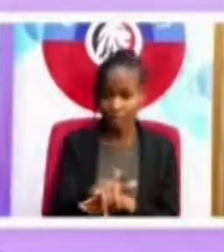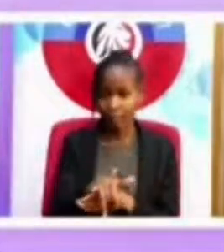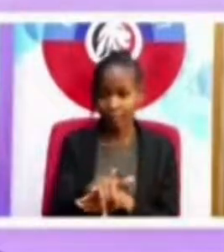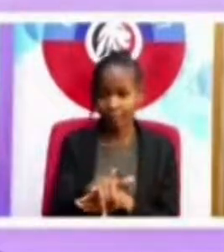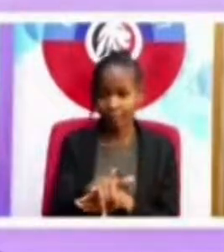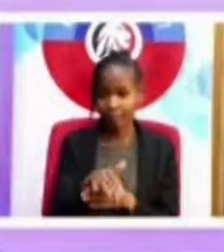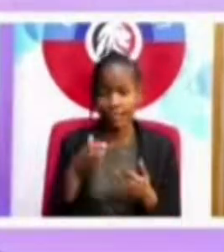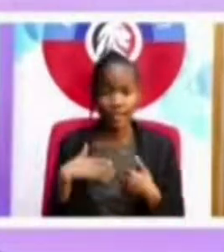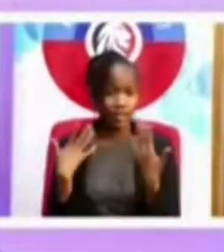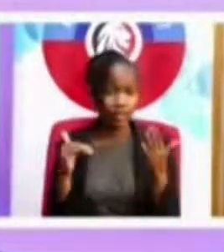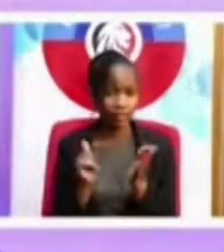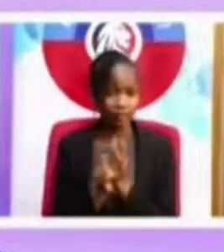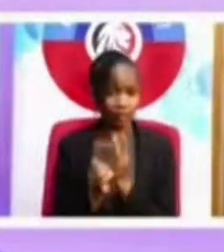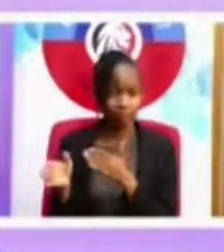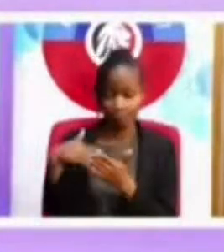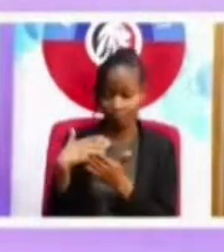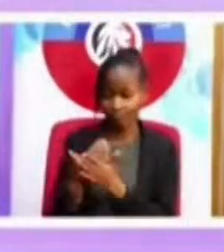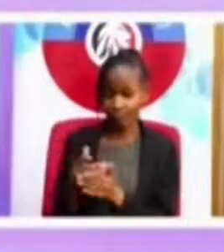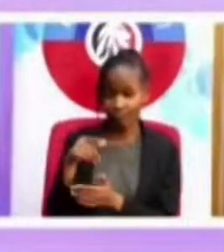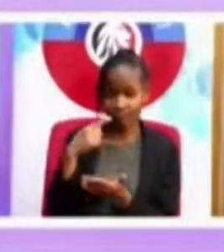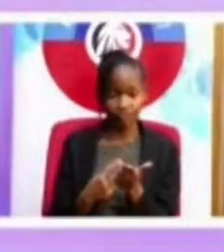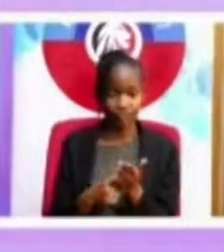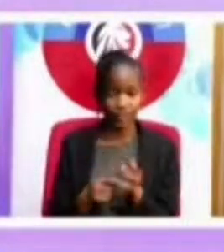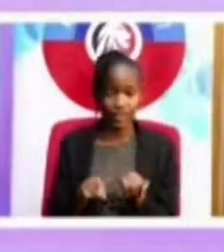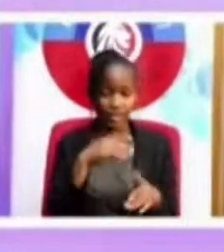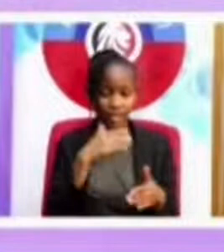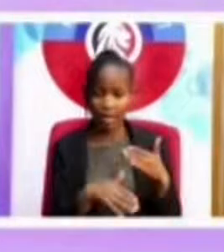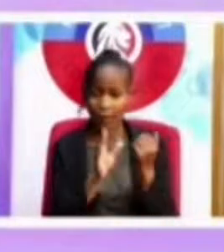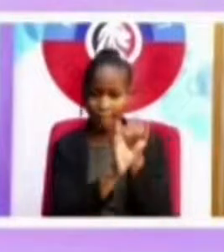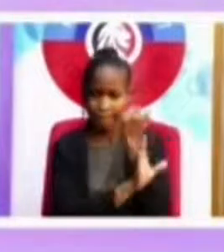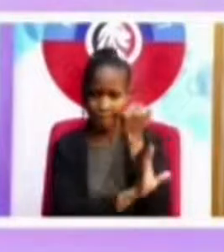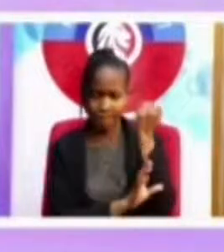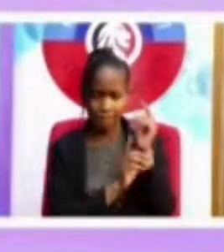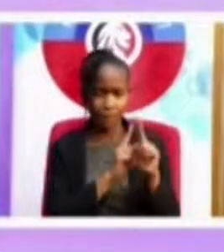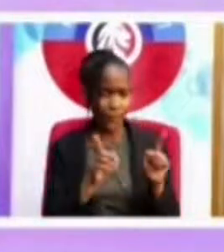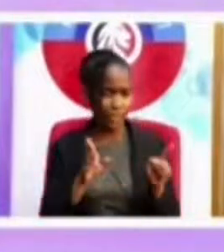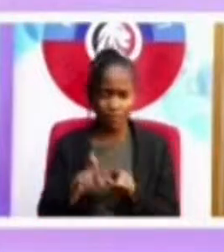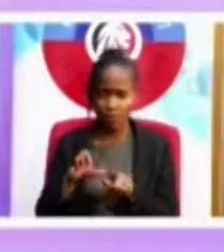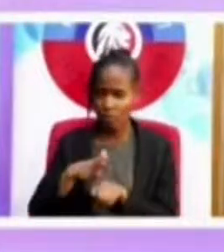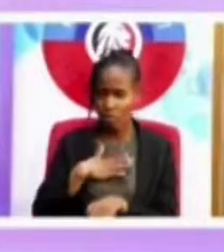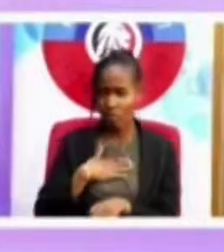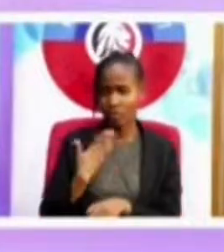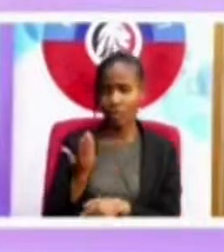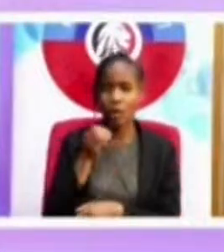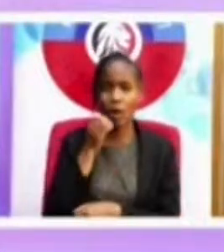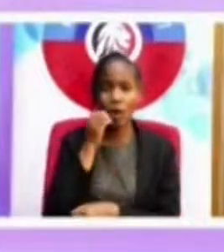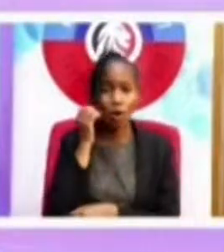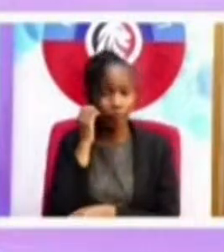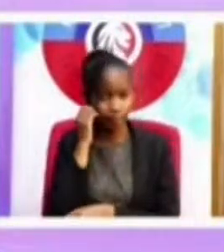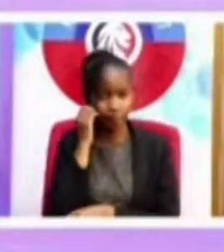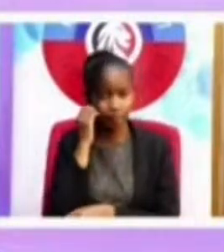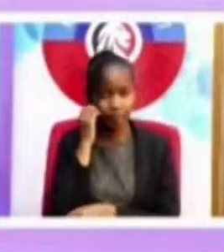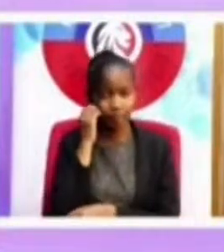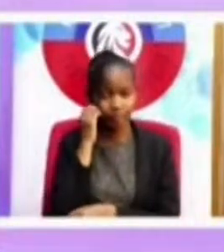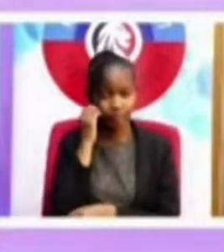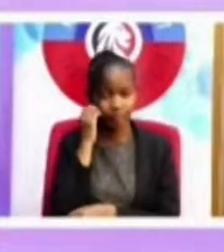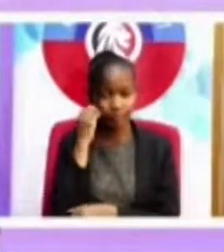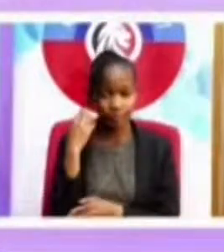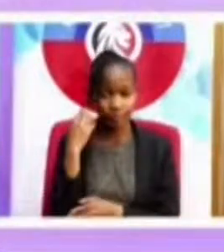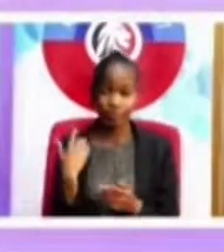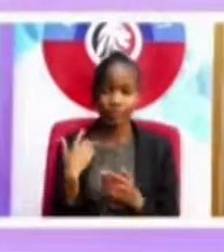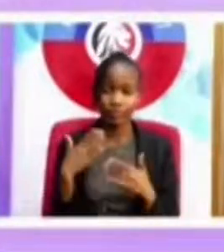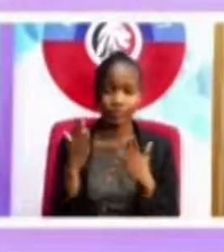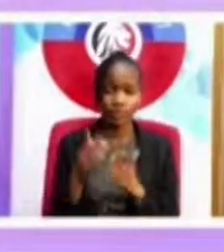alive in Uganda and our neighboring countries. But even for our domestic players who are bringing in